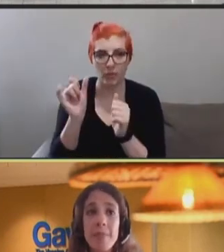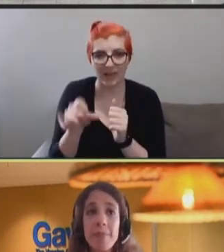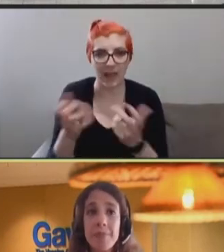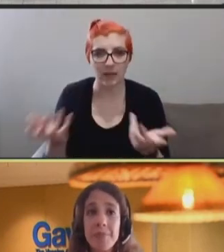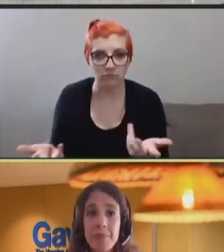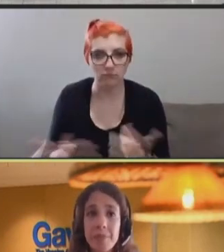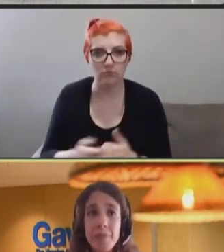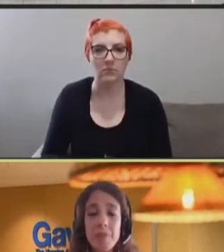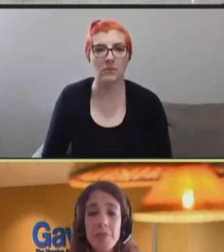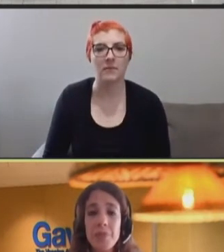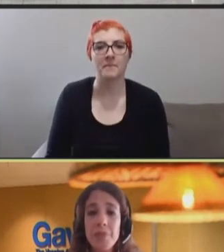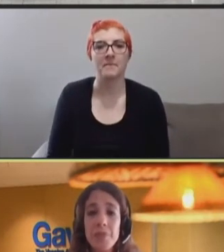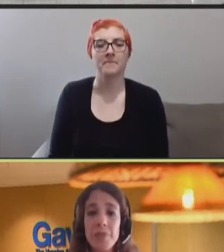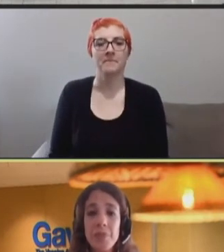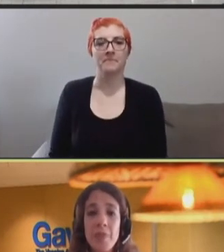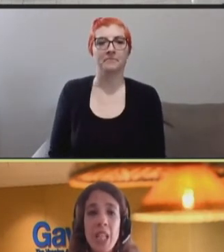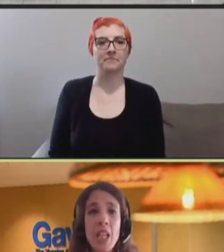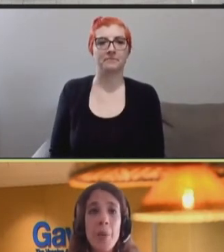please.